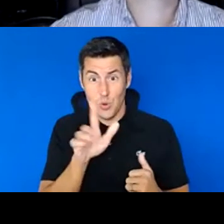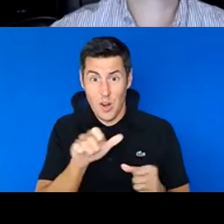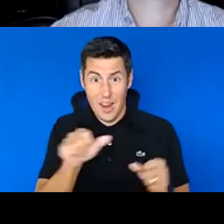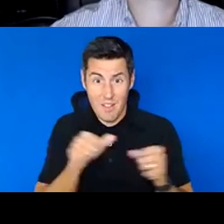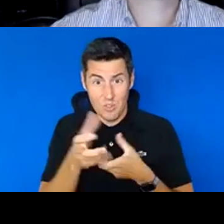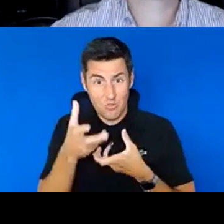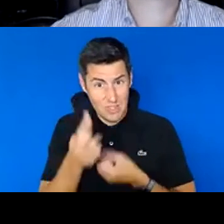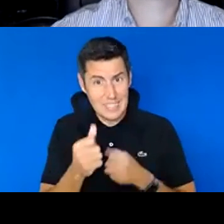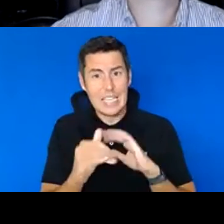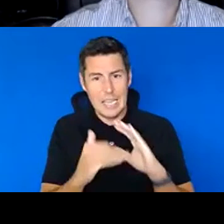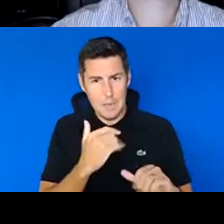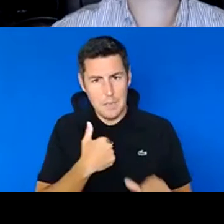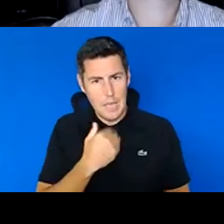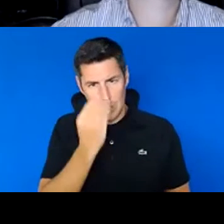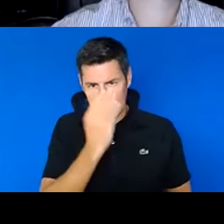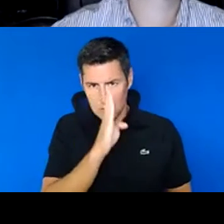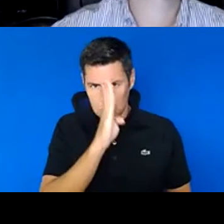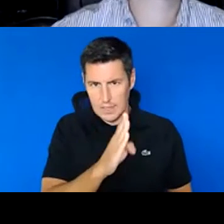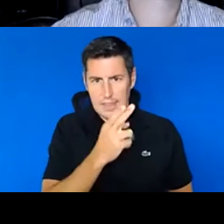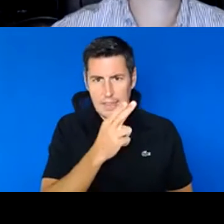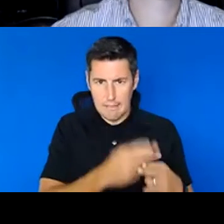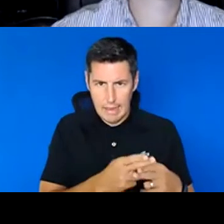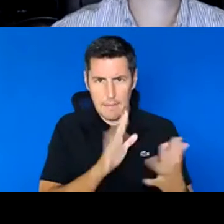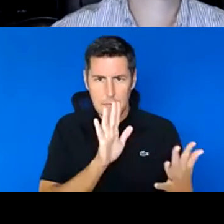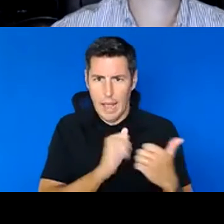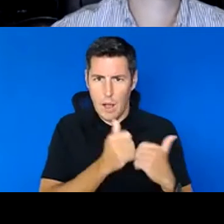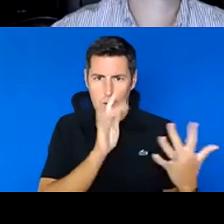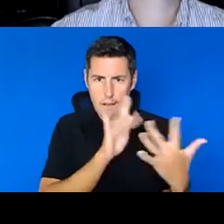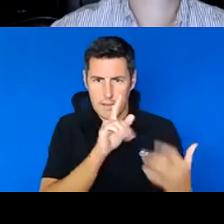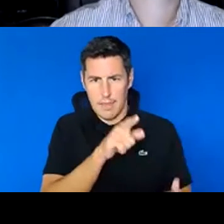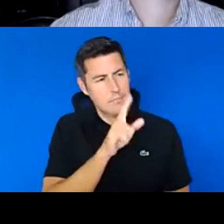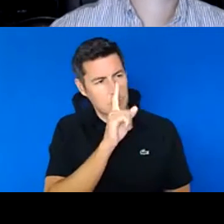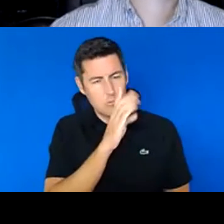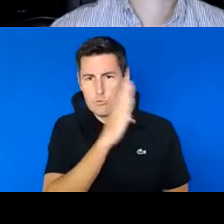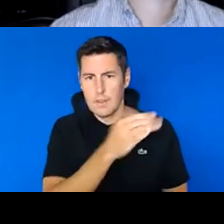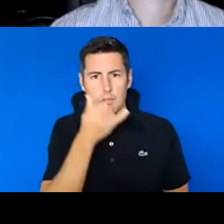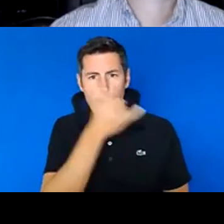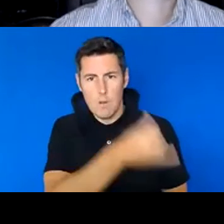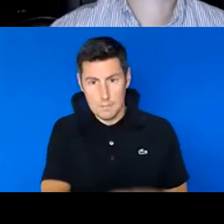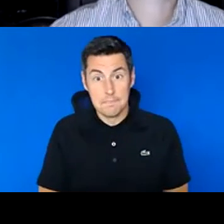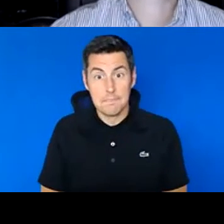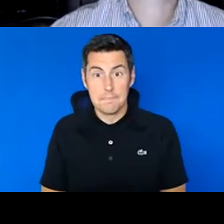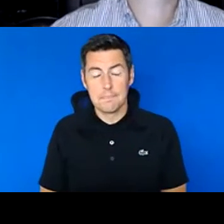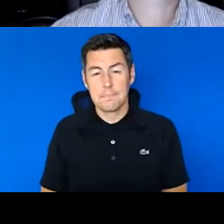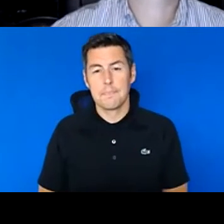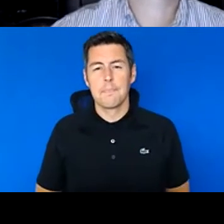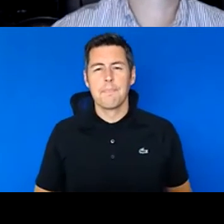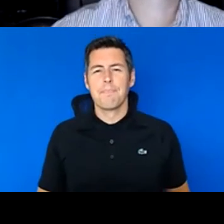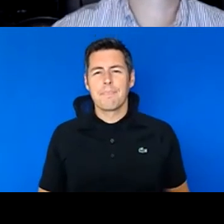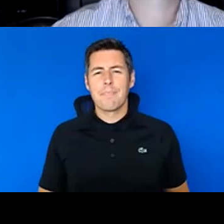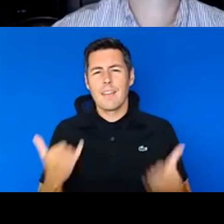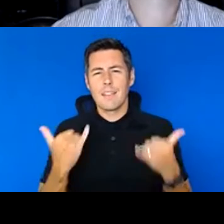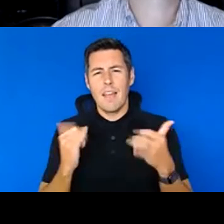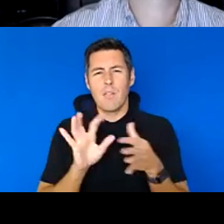send me an email. I will give you their contact information and you can reach out to them directly. As to a vaccine